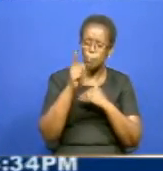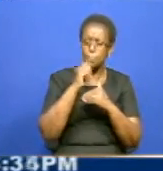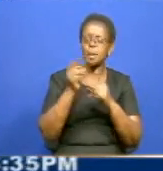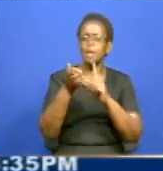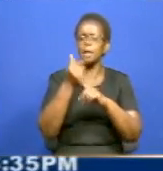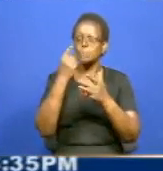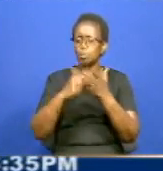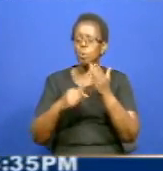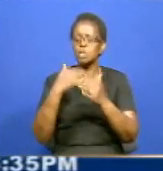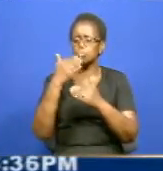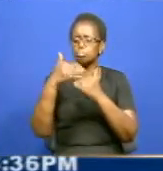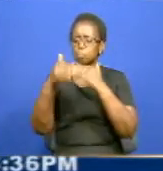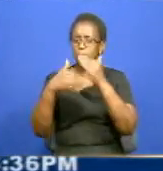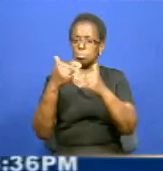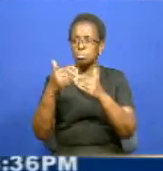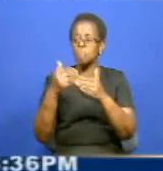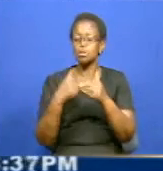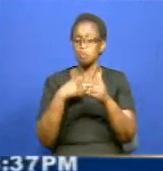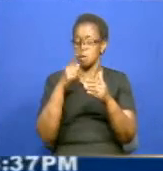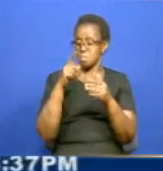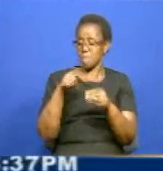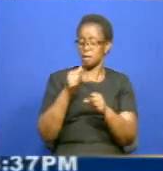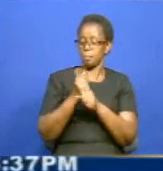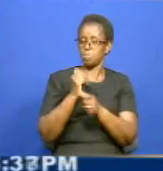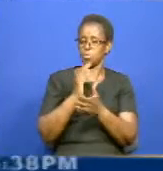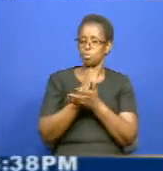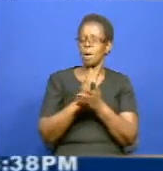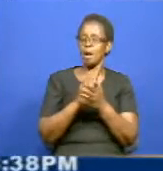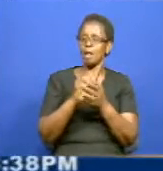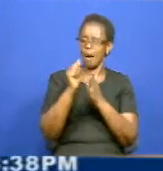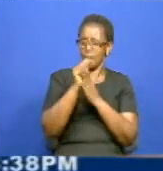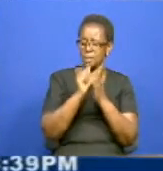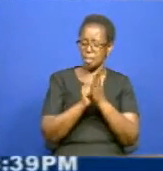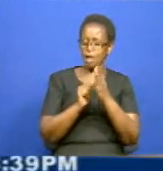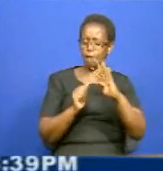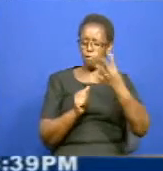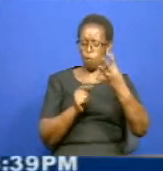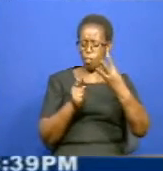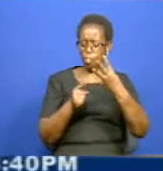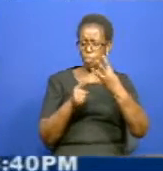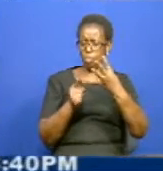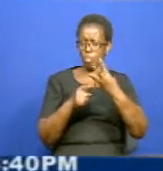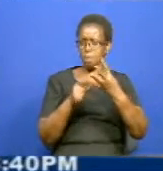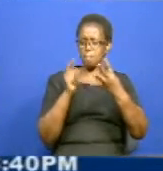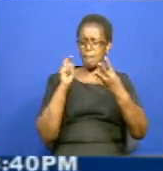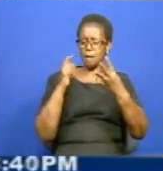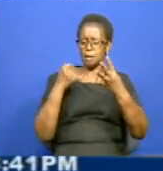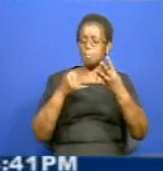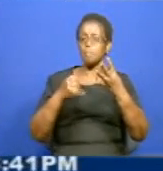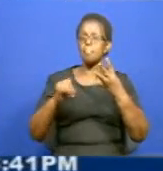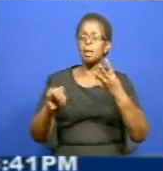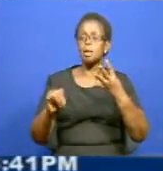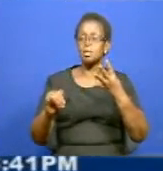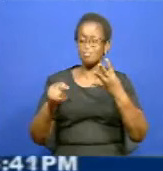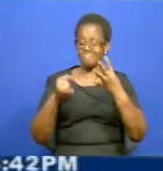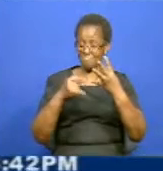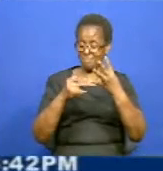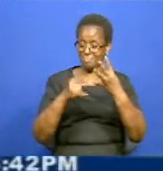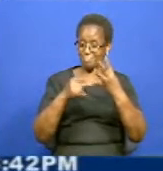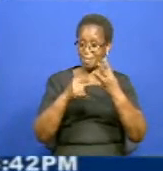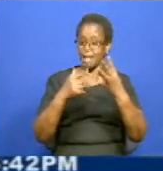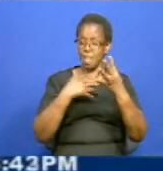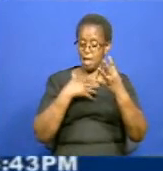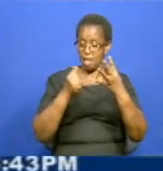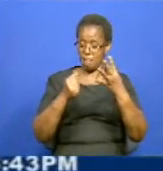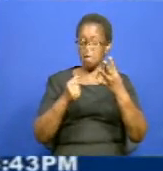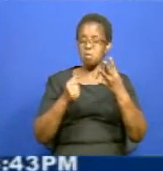agenda of health is actually executed in the country. And the 4 big agenda of health is even enshrined in our